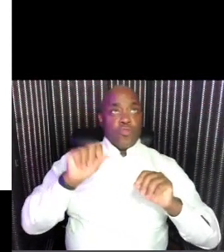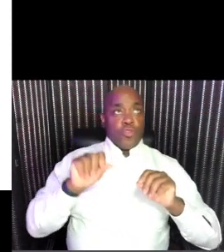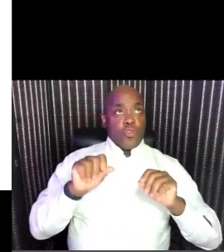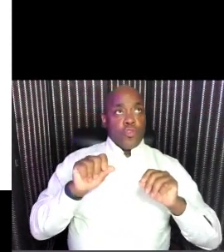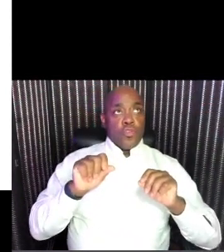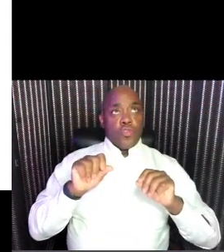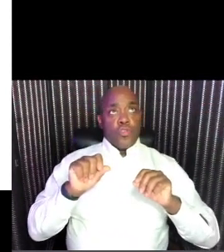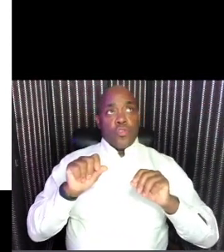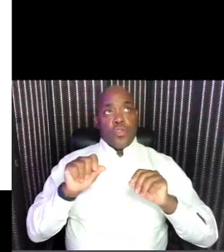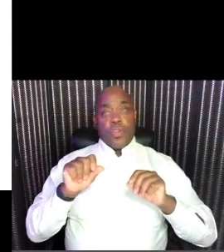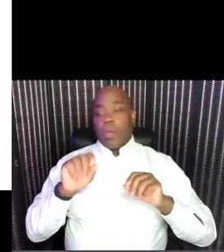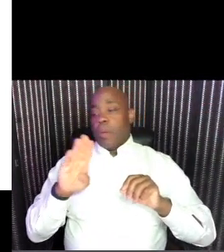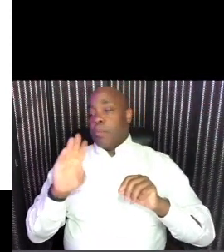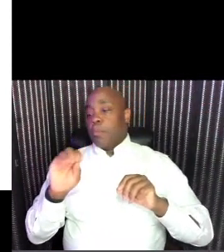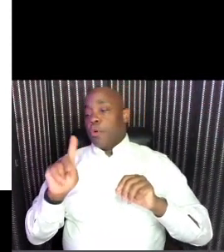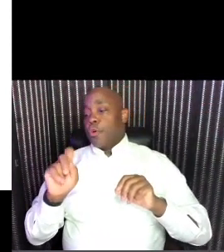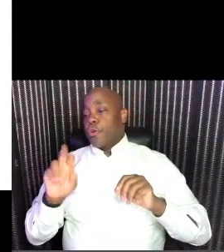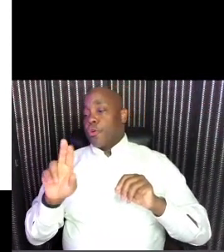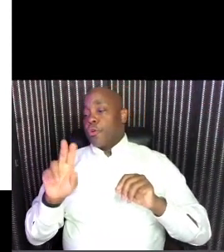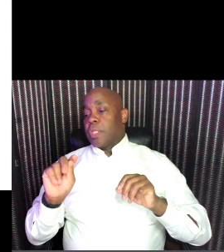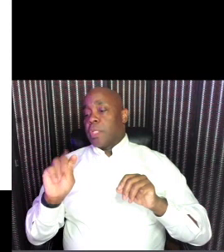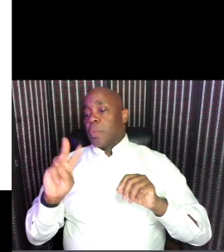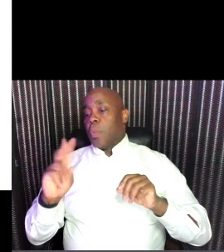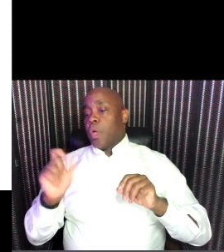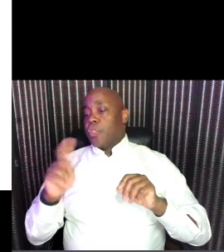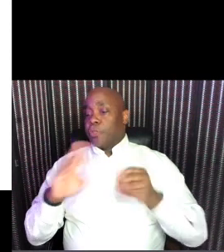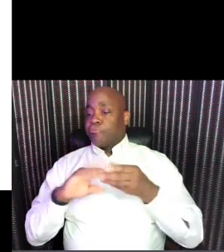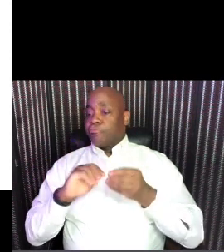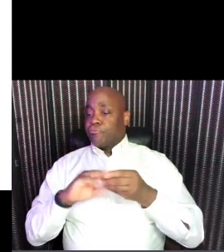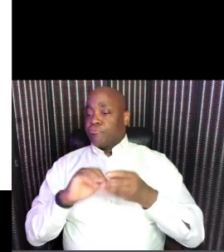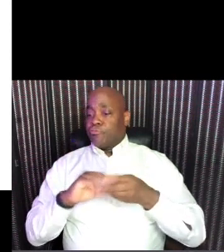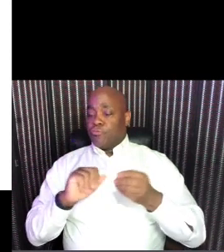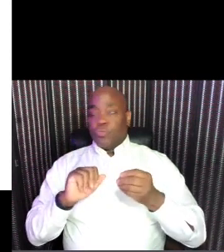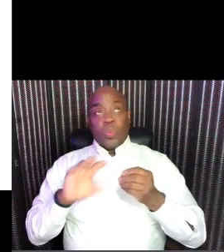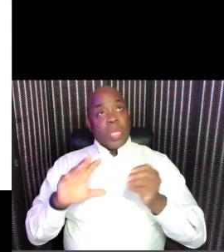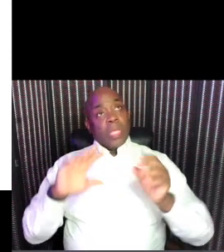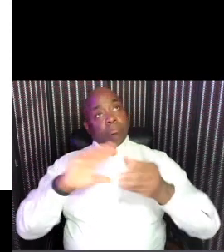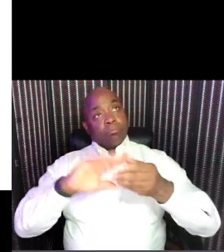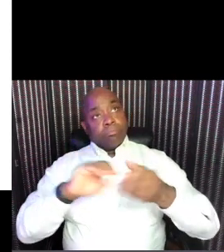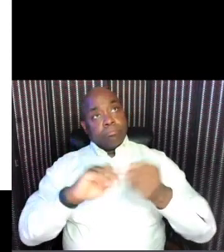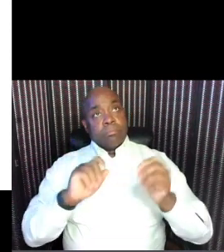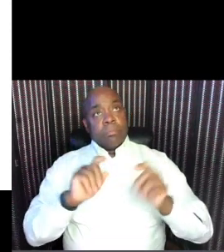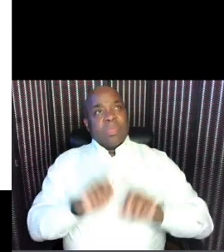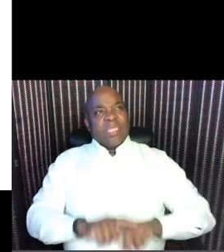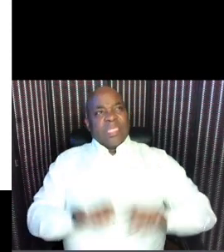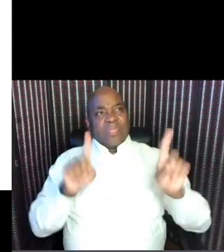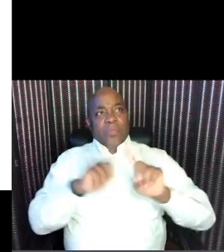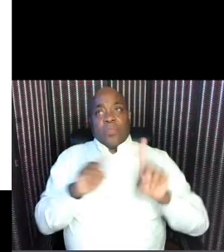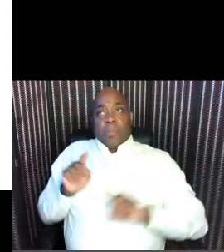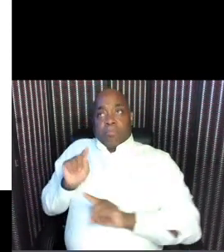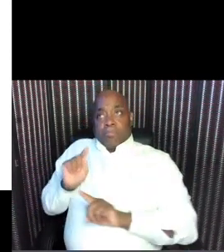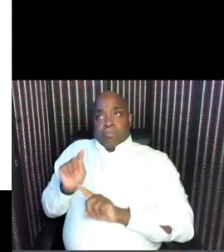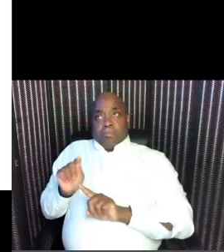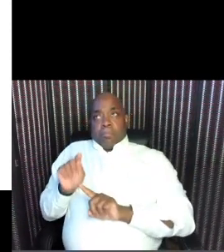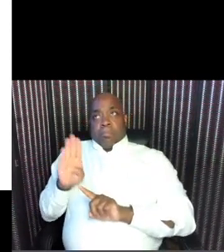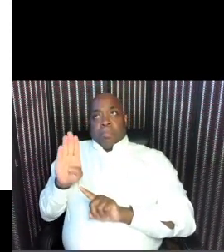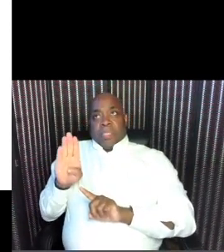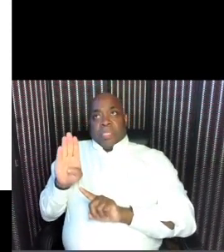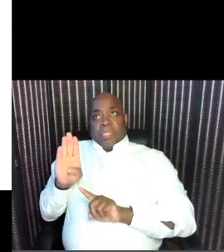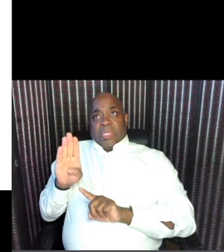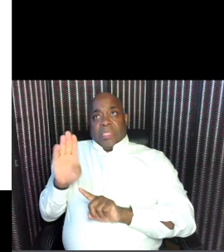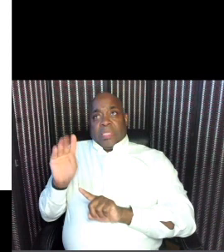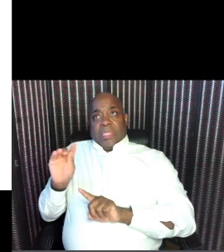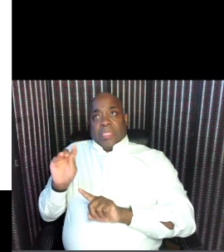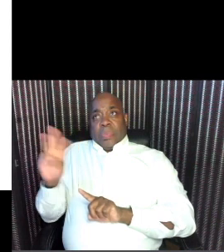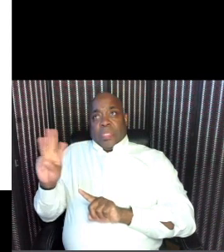articulated, were very particular in their assertion that, unlike Washington, who may be, you know, you think of as